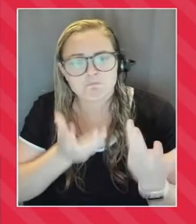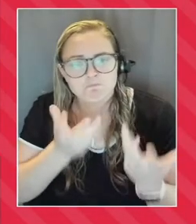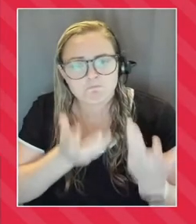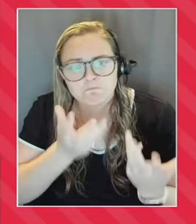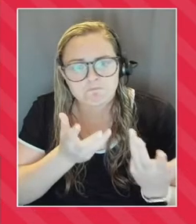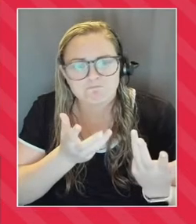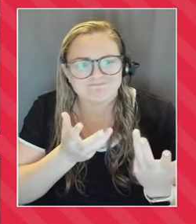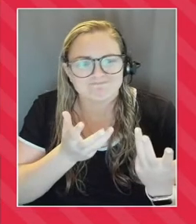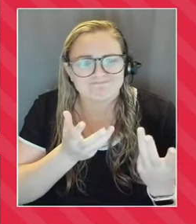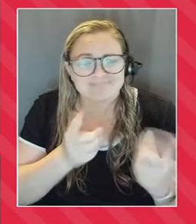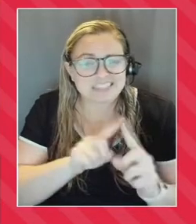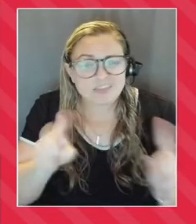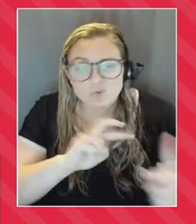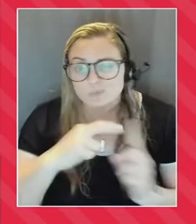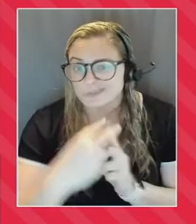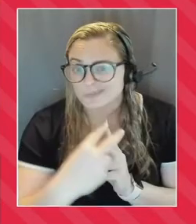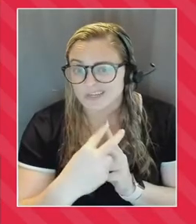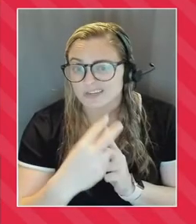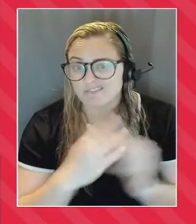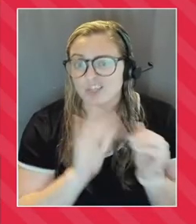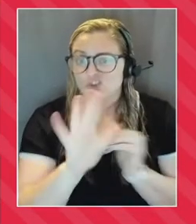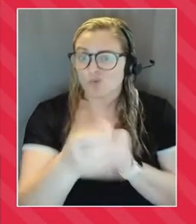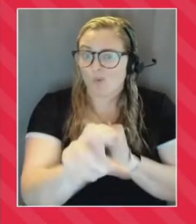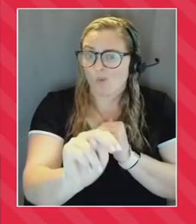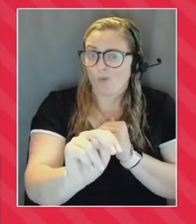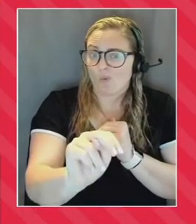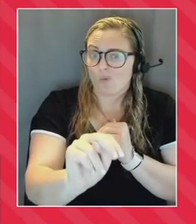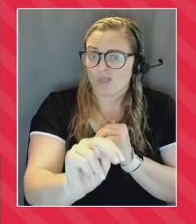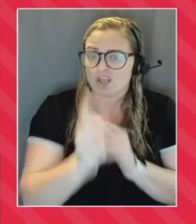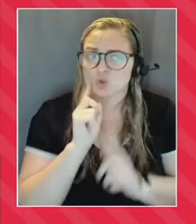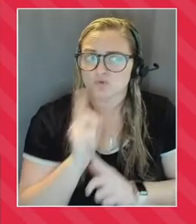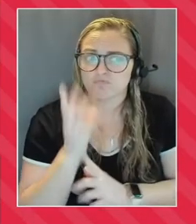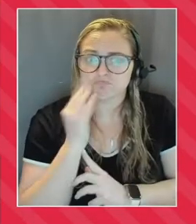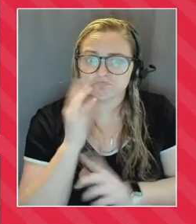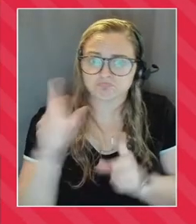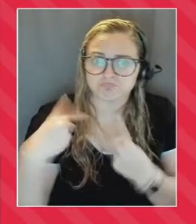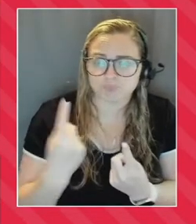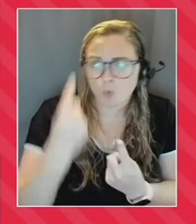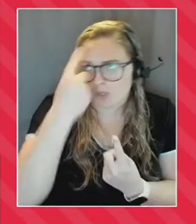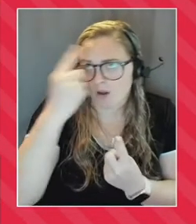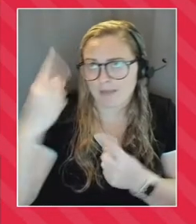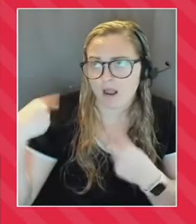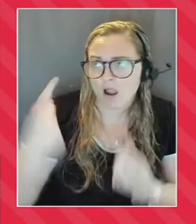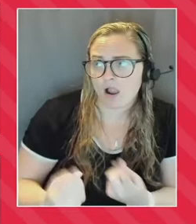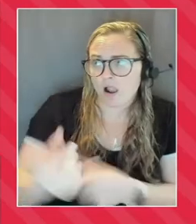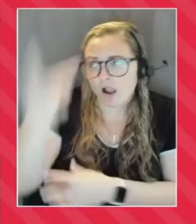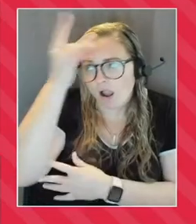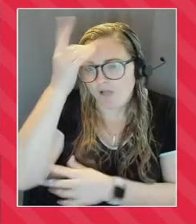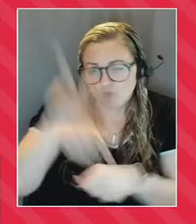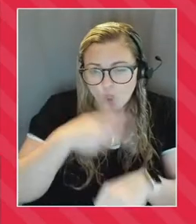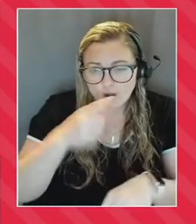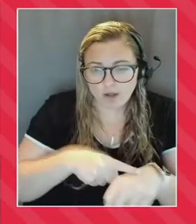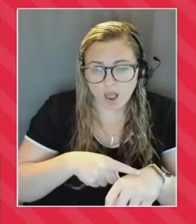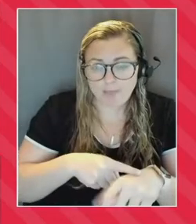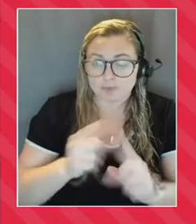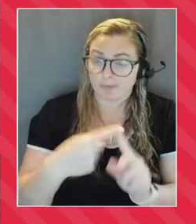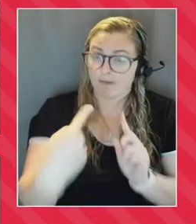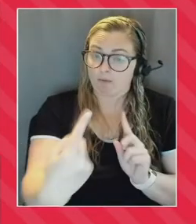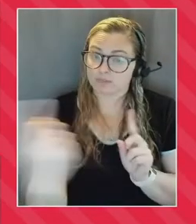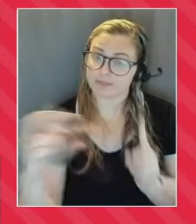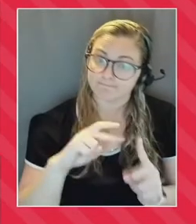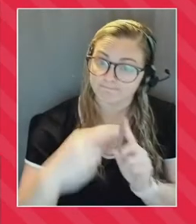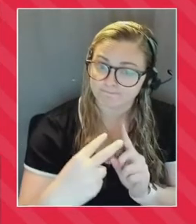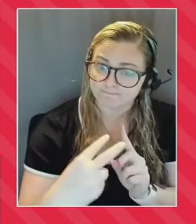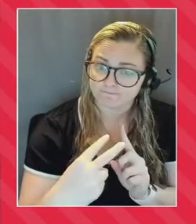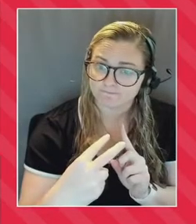present a different viewpoint than the one that you've been trained on or thought about for a long time. Because I think that unless these